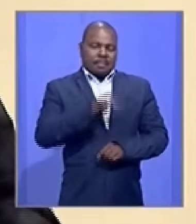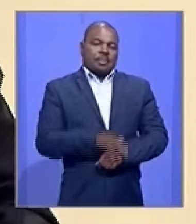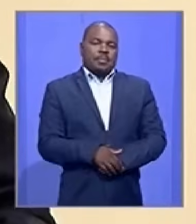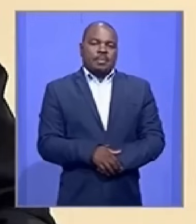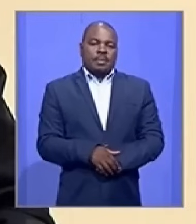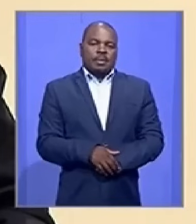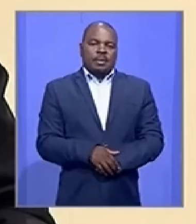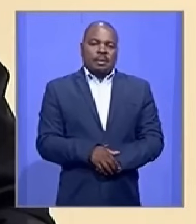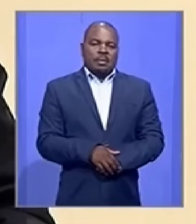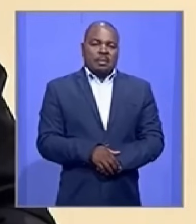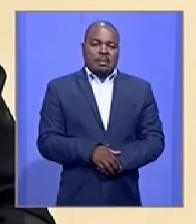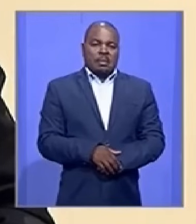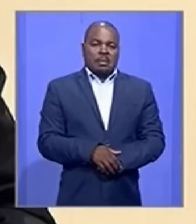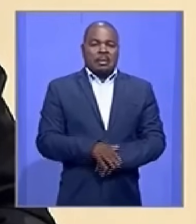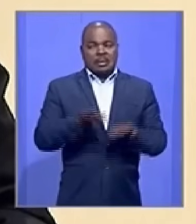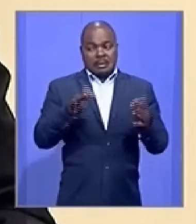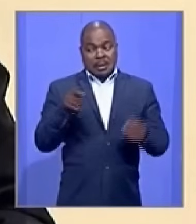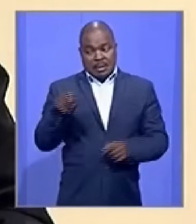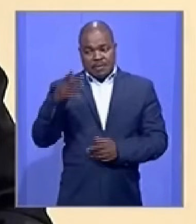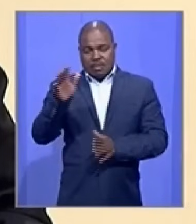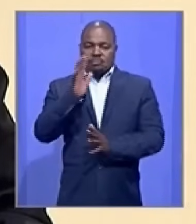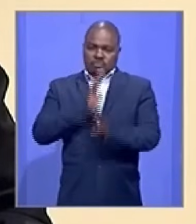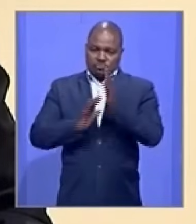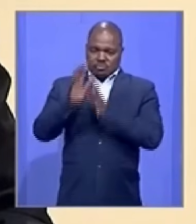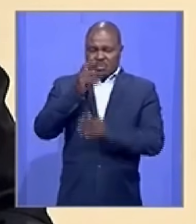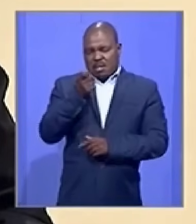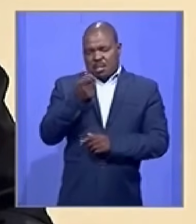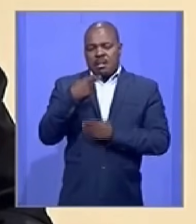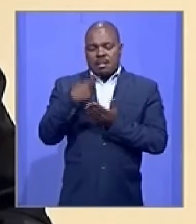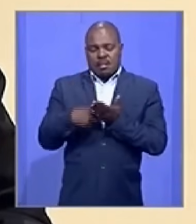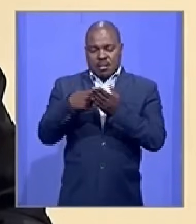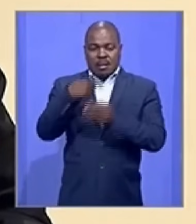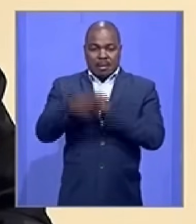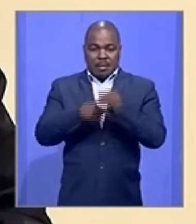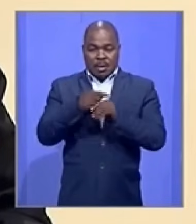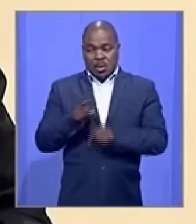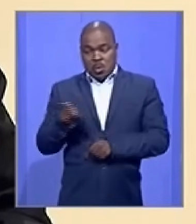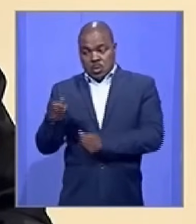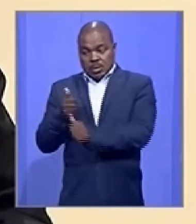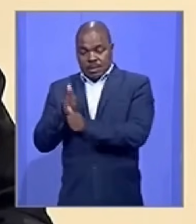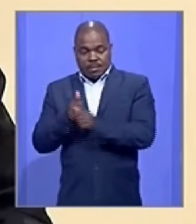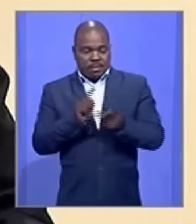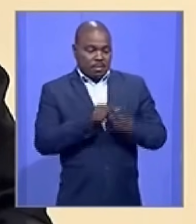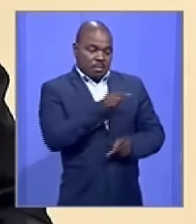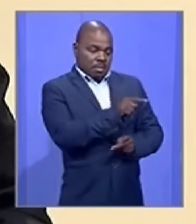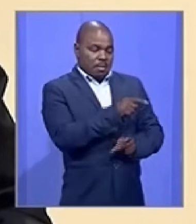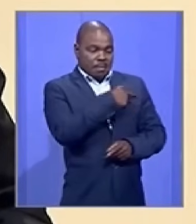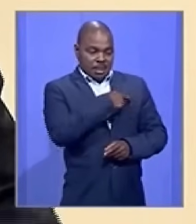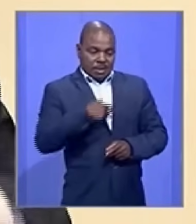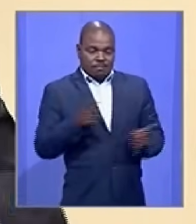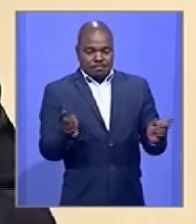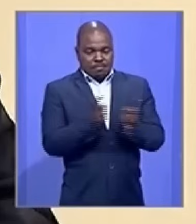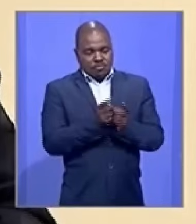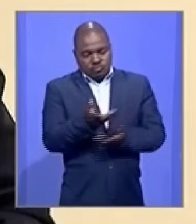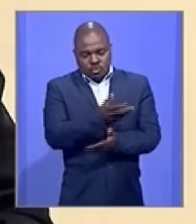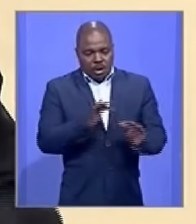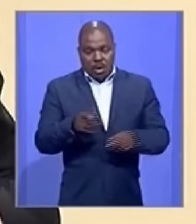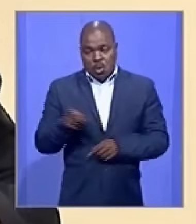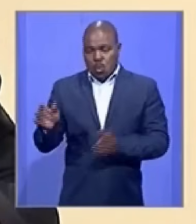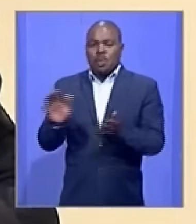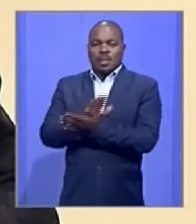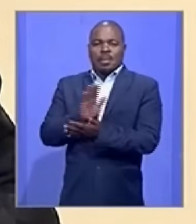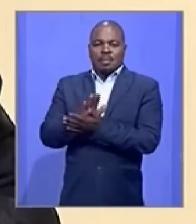also told me a little bit about their own discussions between himself and President Kagame, which went very well. He was very happy with